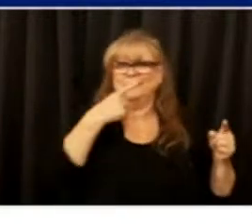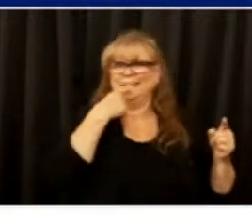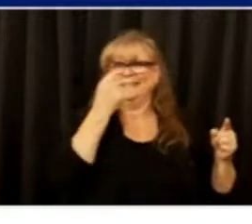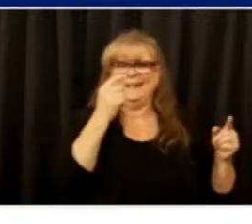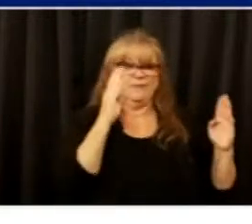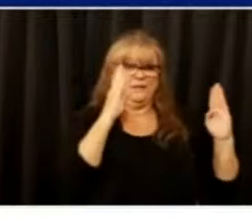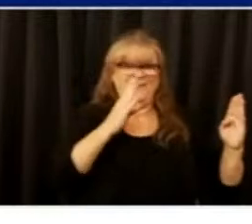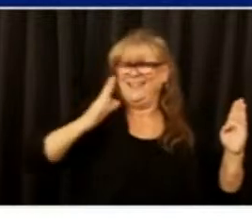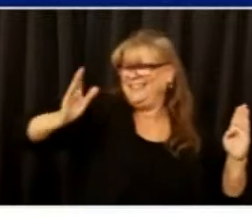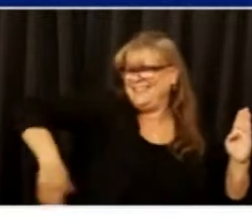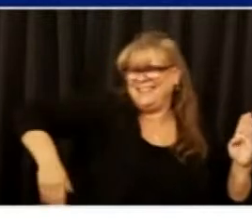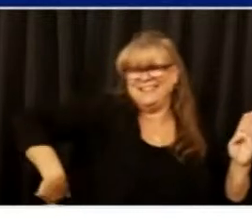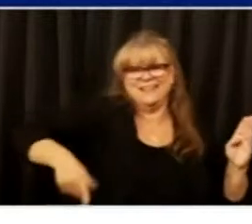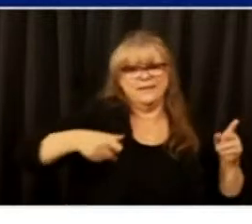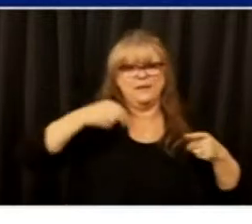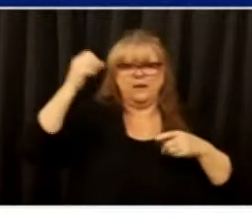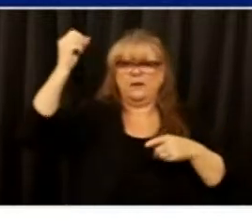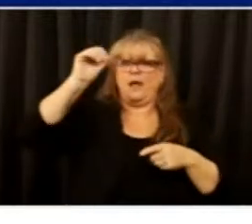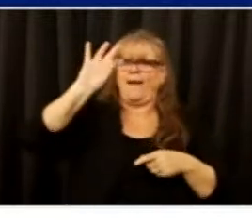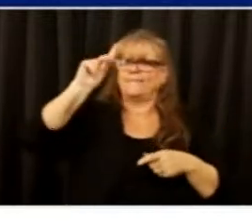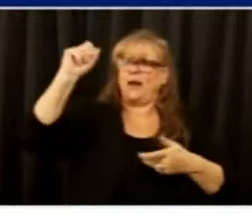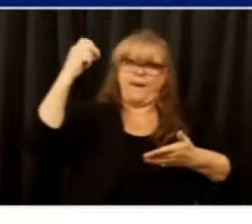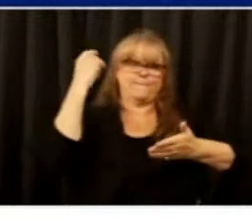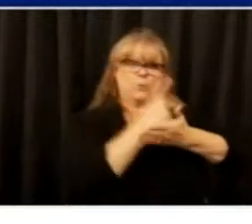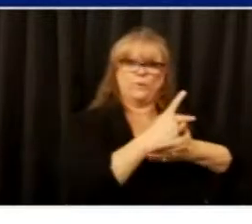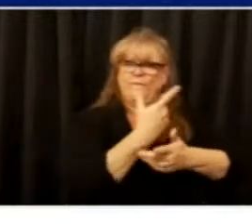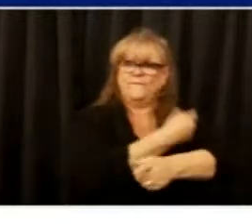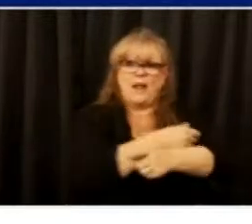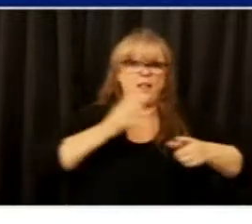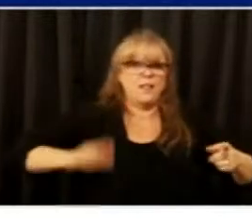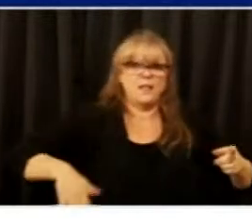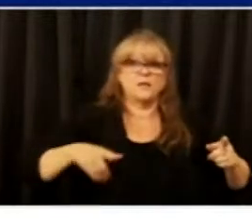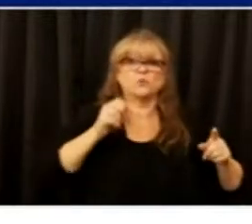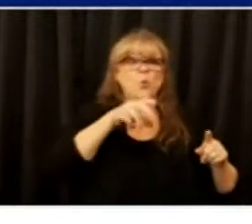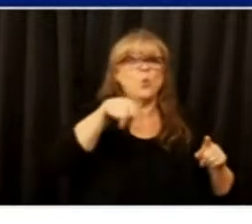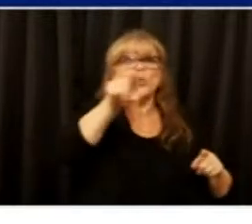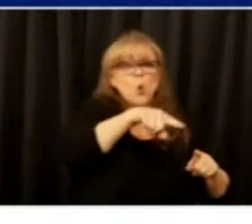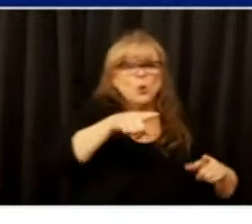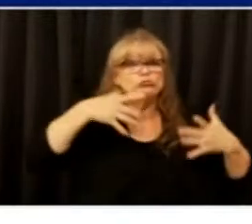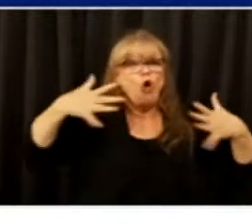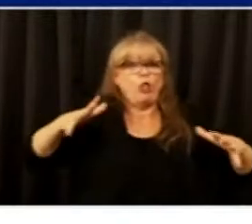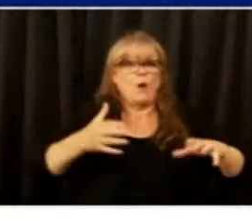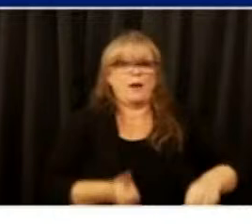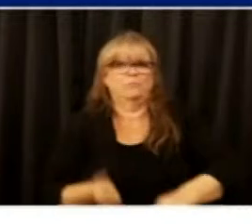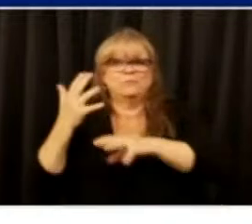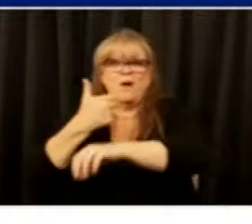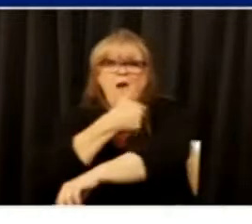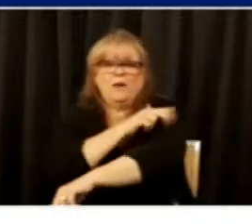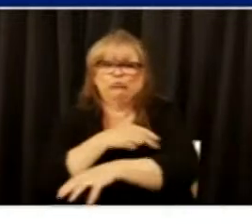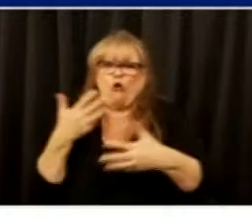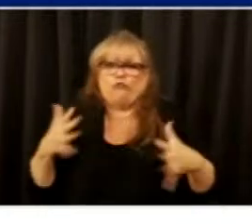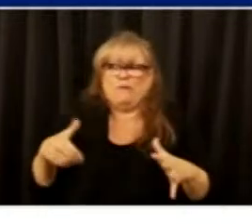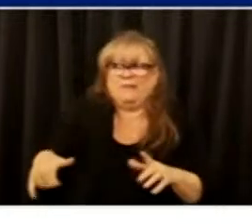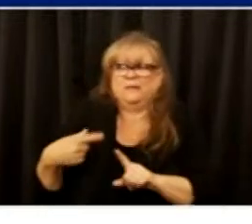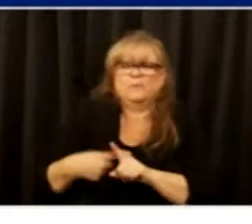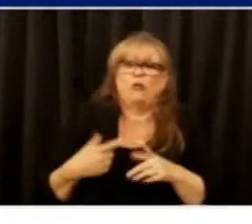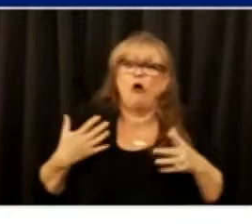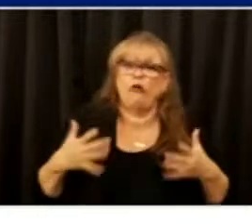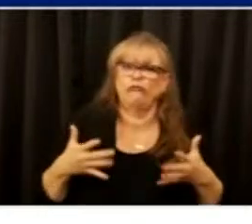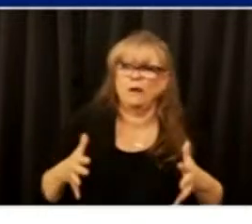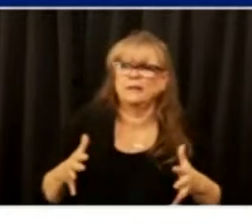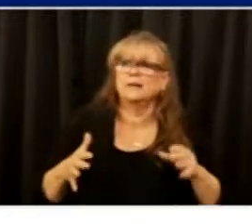pediatric hospitalizations that have occurred in the last couple of months, even more than half in some instances, would now be considered vaccine preventable.